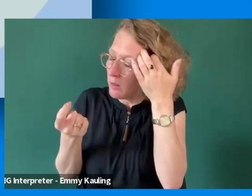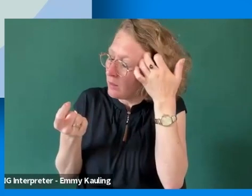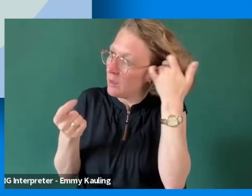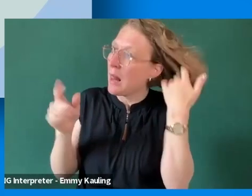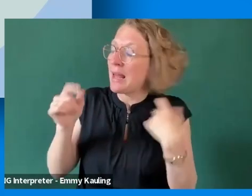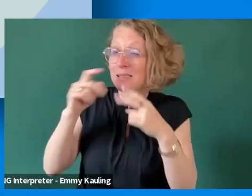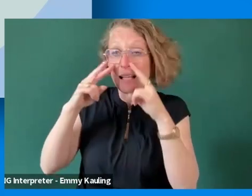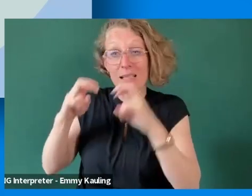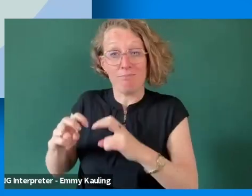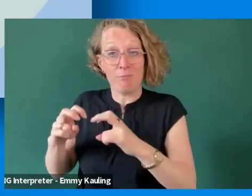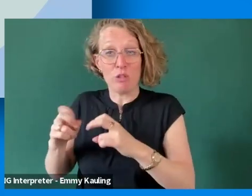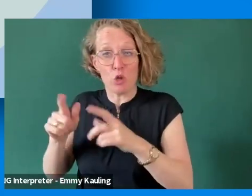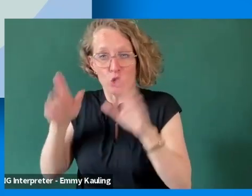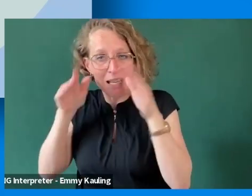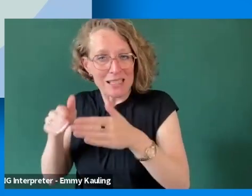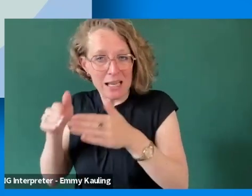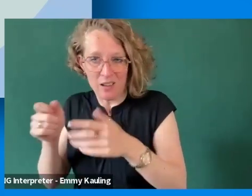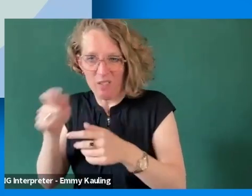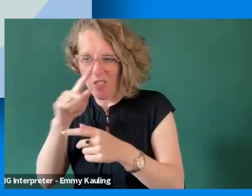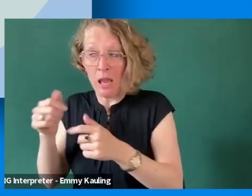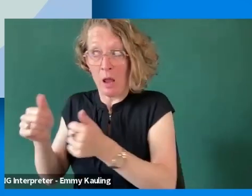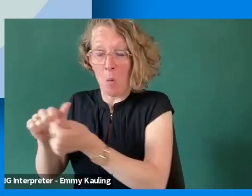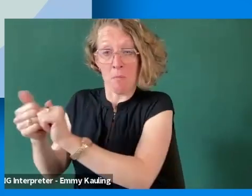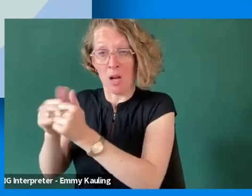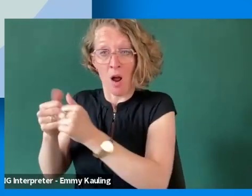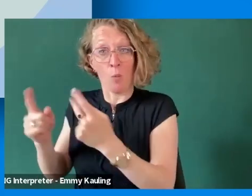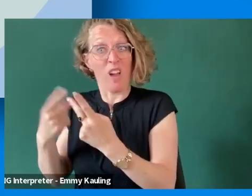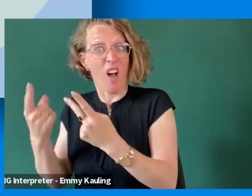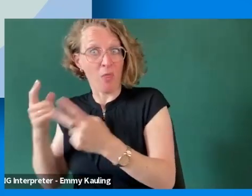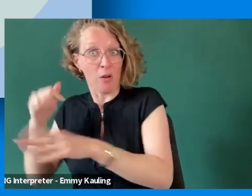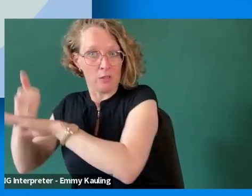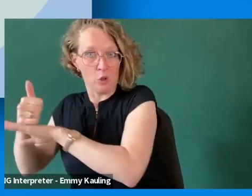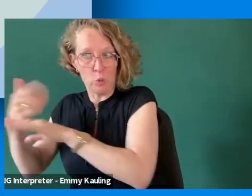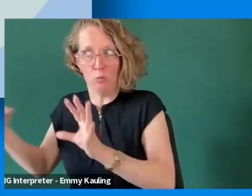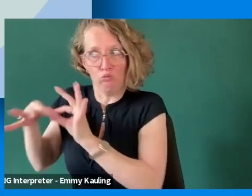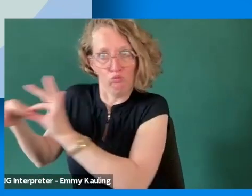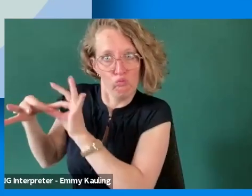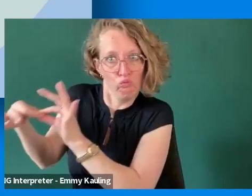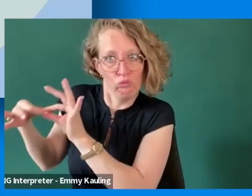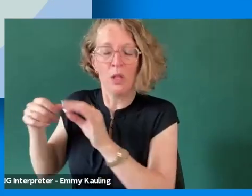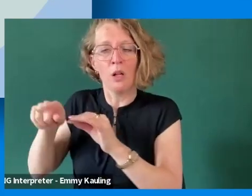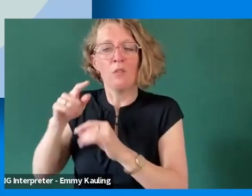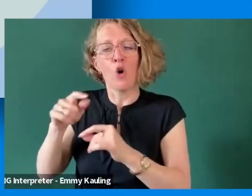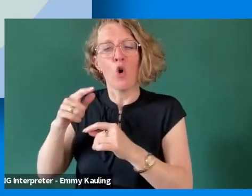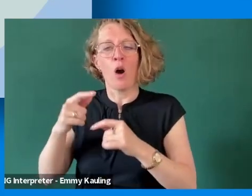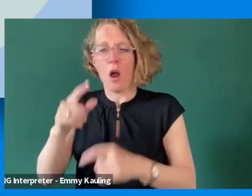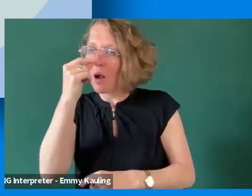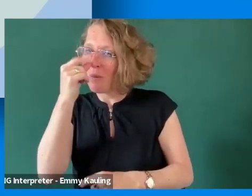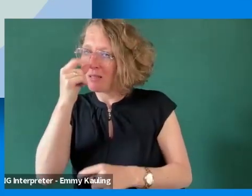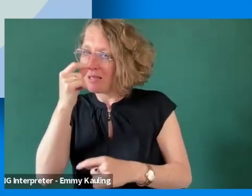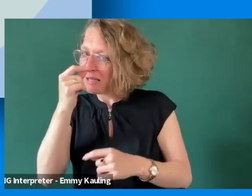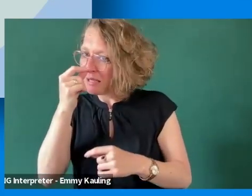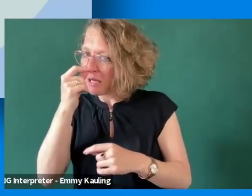collaborate, partner, buddy up with each other in doing that to try and manage some of the capacity constraints that demand